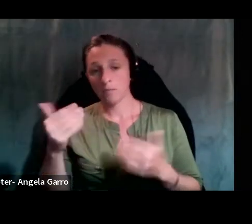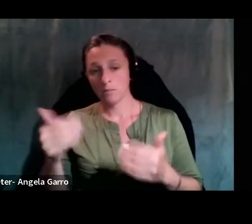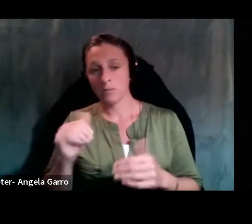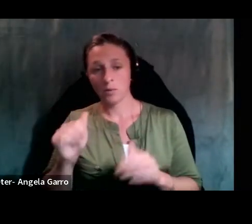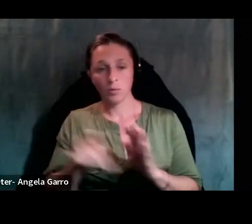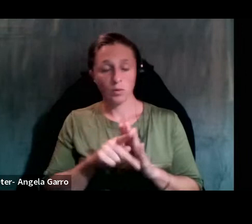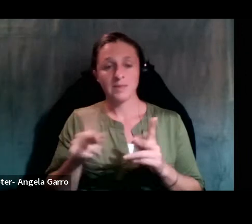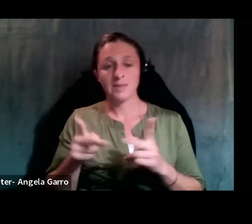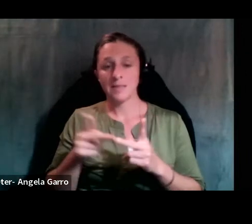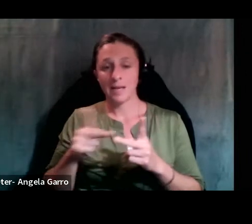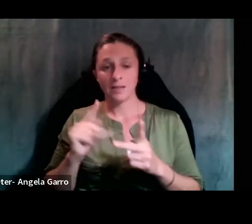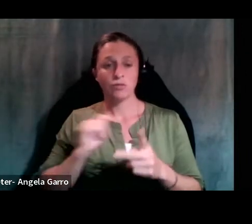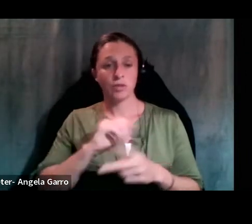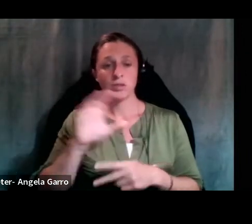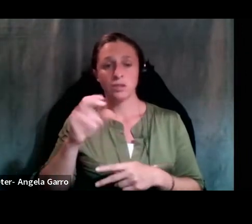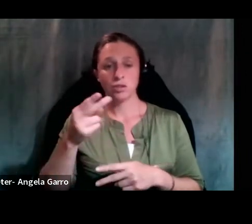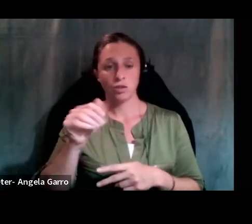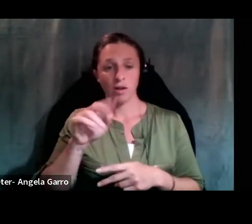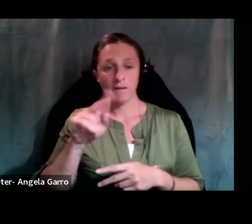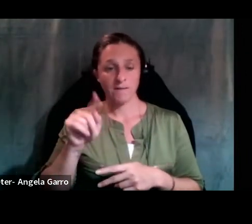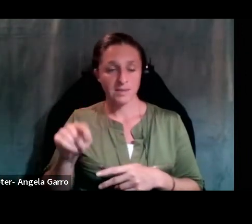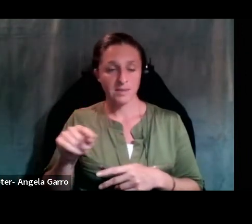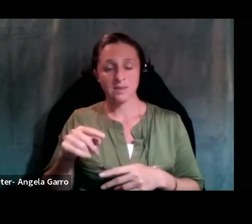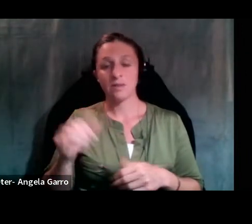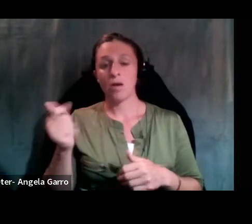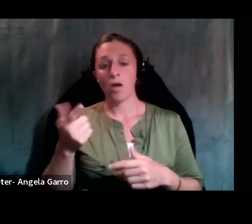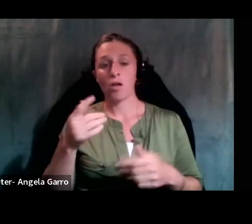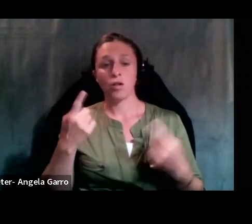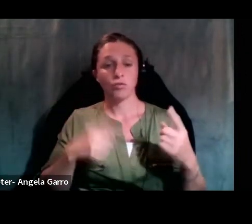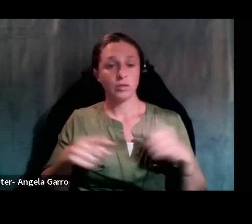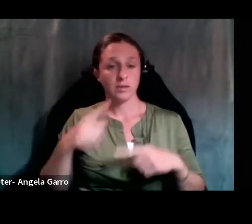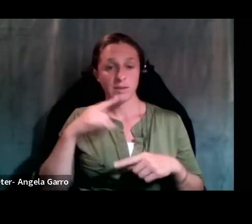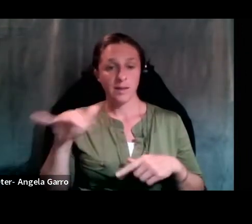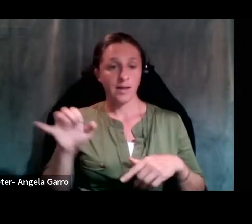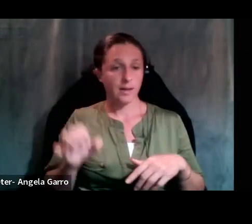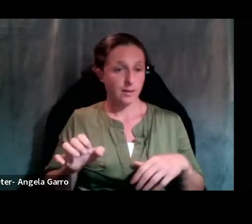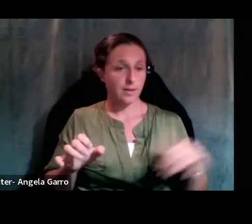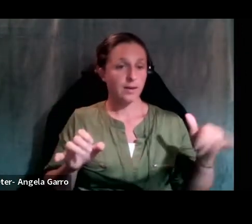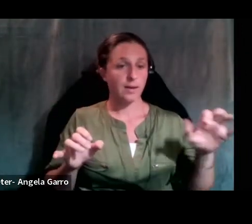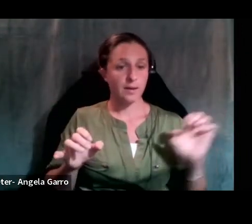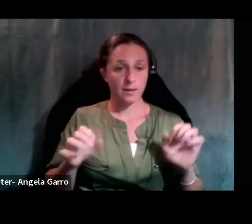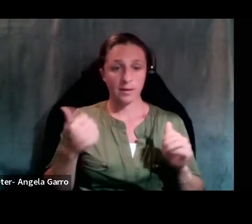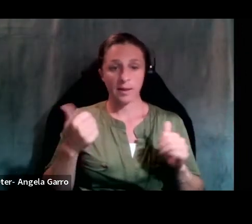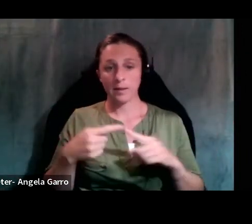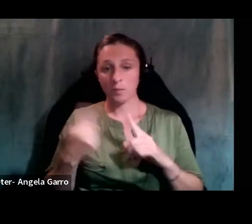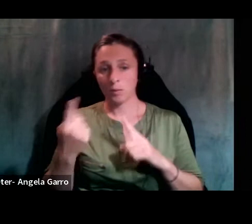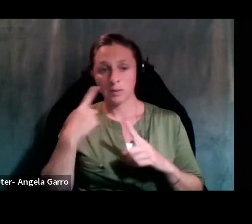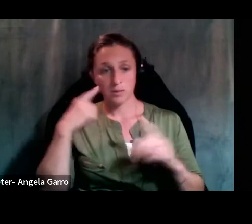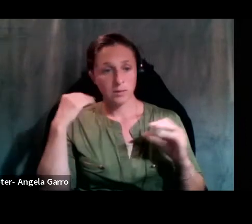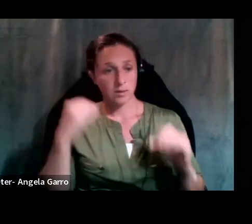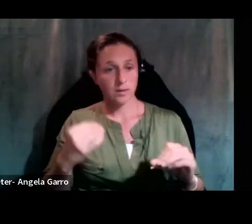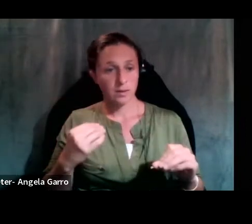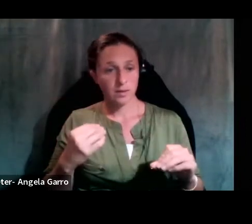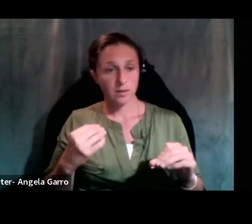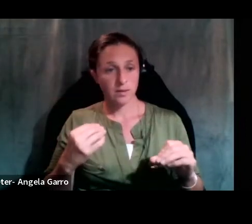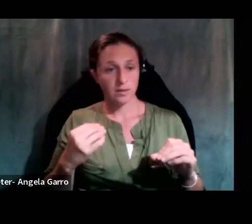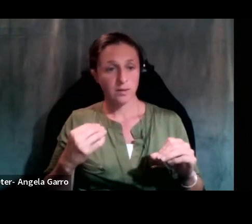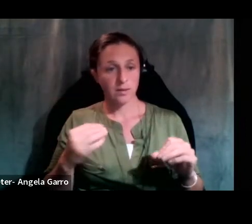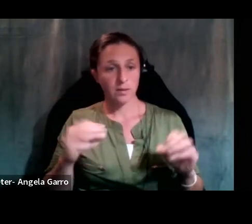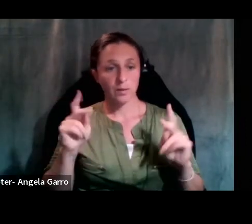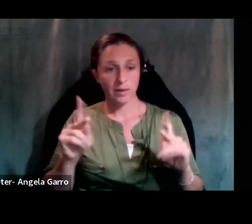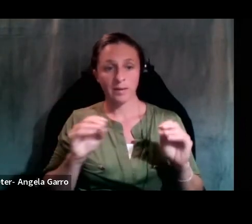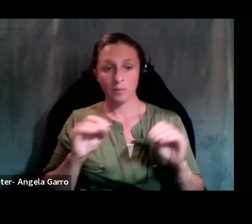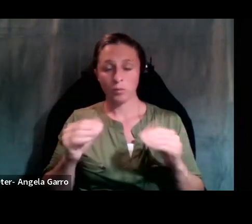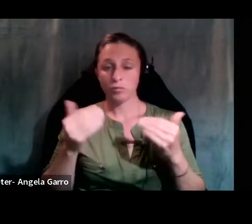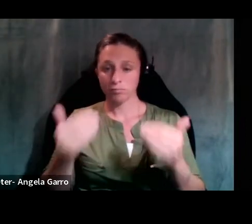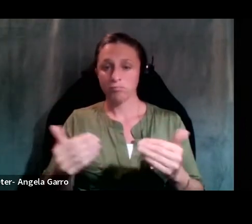that. Second by trustee Chavez. All those in favor, please say aye. Aye. Aye. Aye. Any opposed? Hearing none. All right. Motion